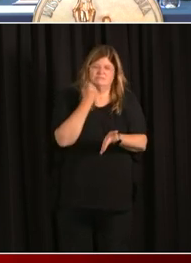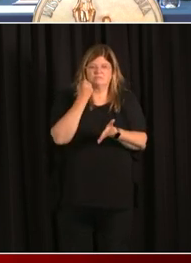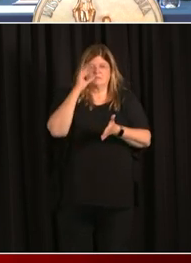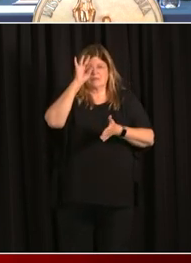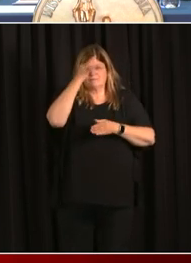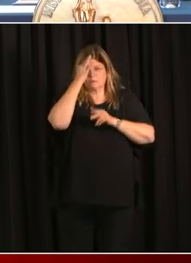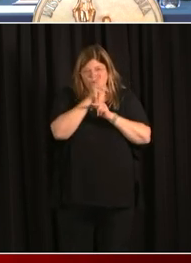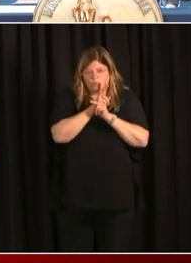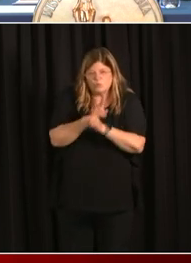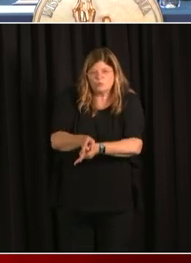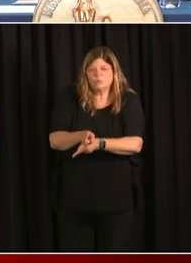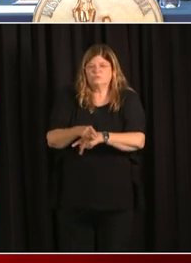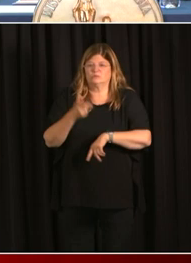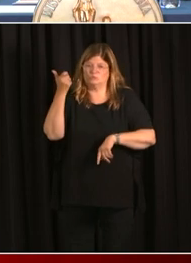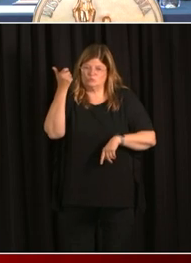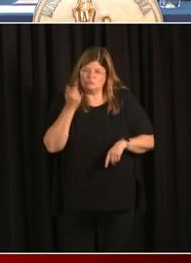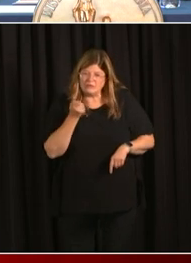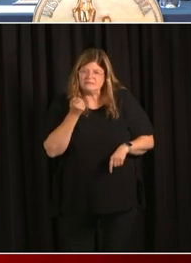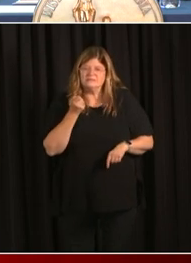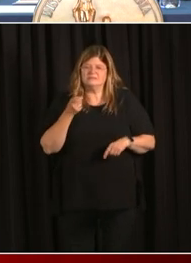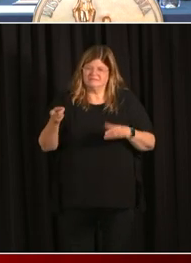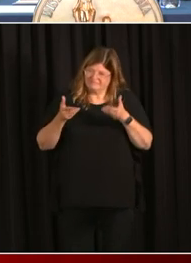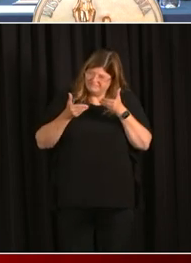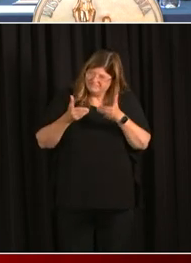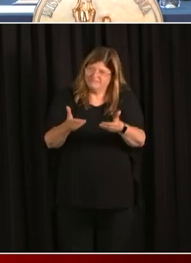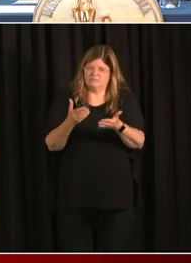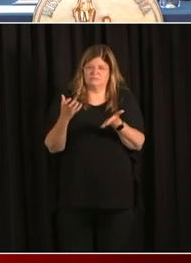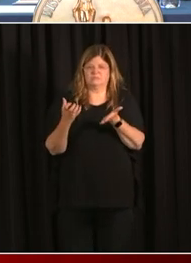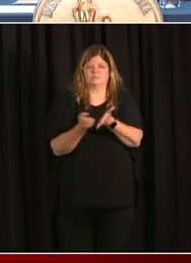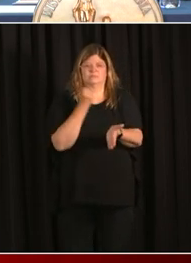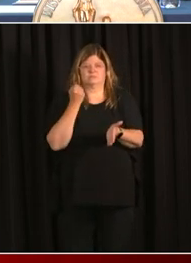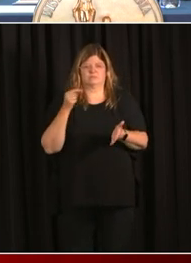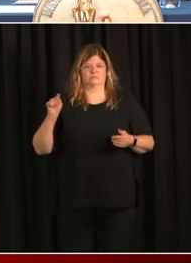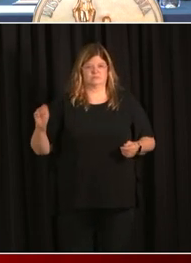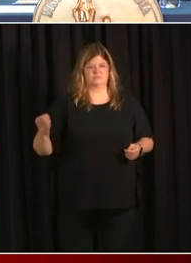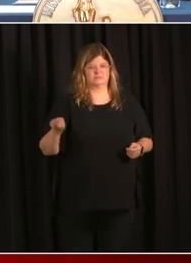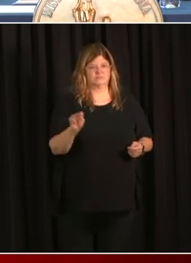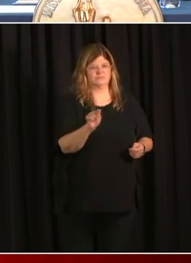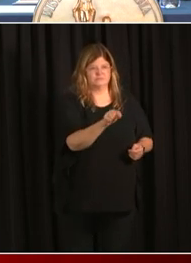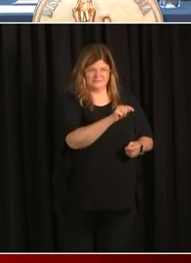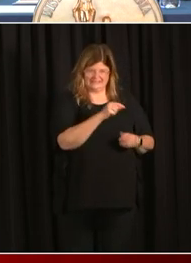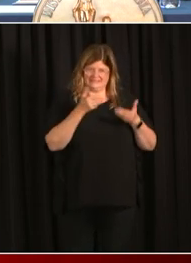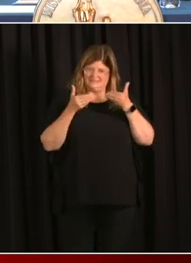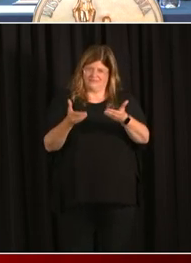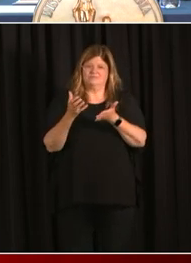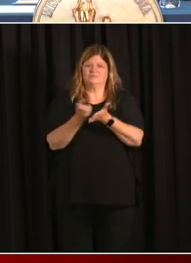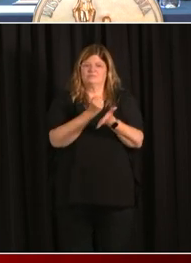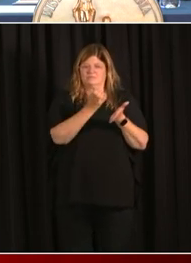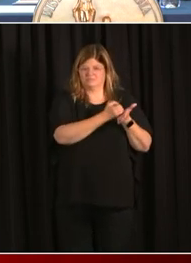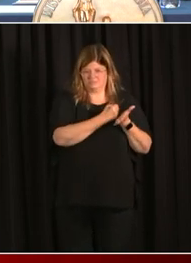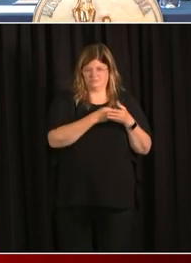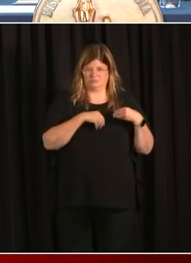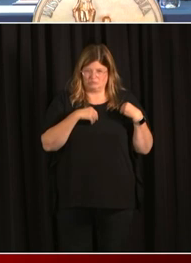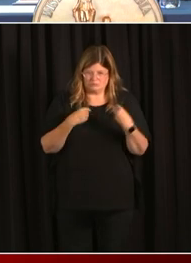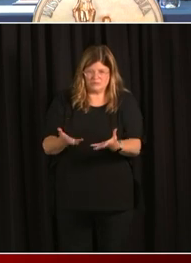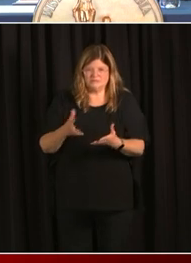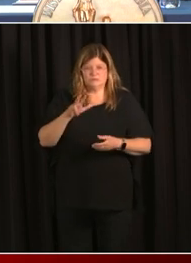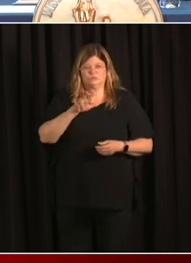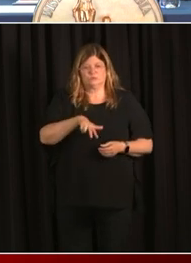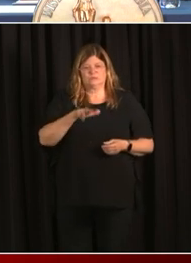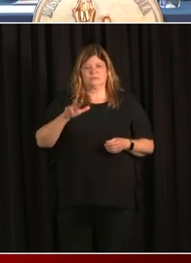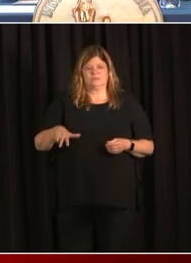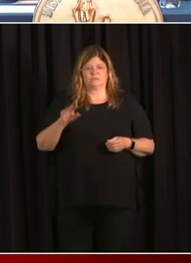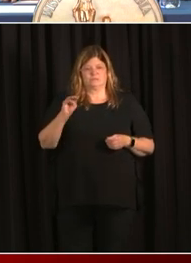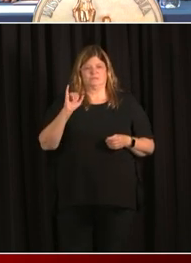or grant available, and a lot of DC businesses have done that. We provided $33 million